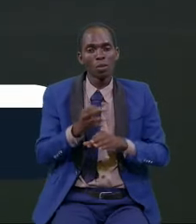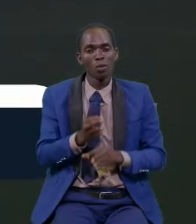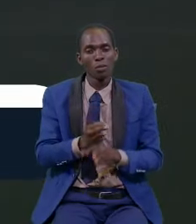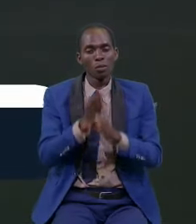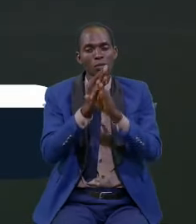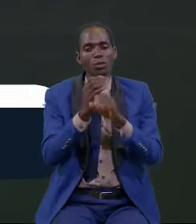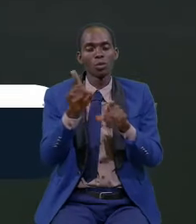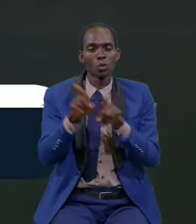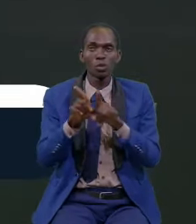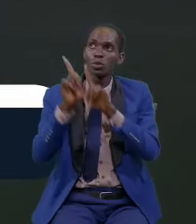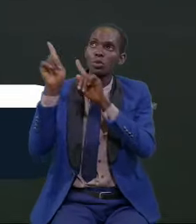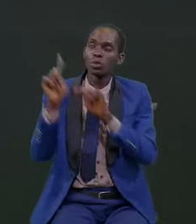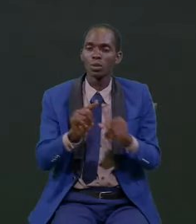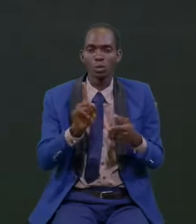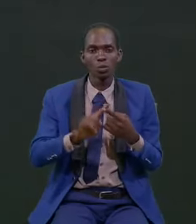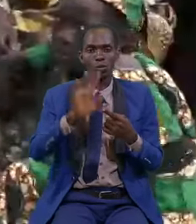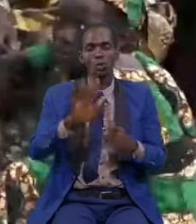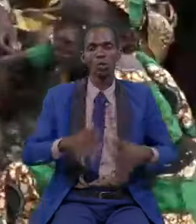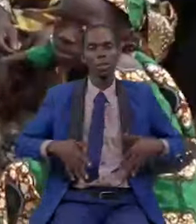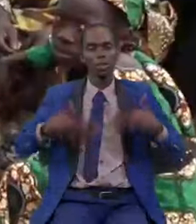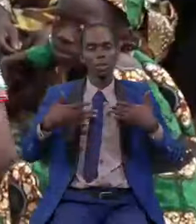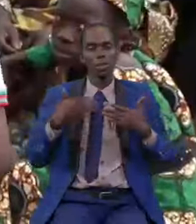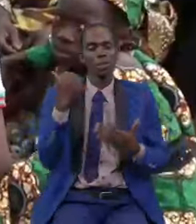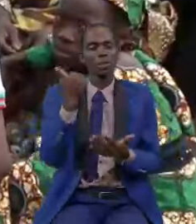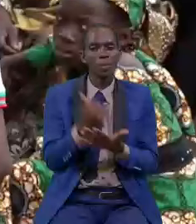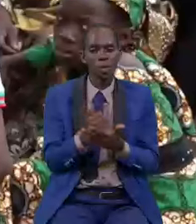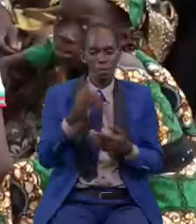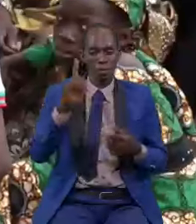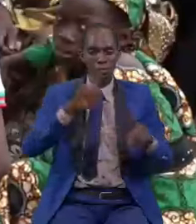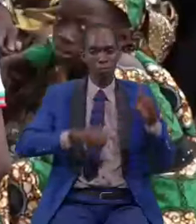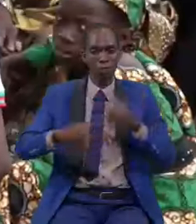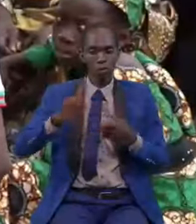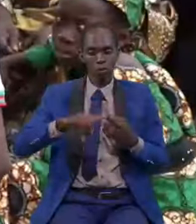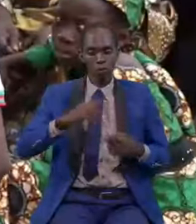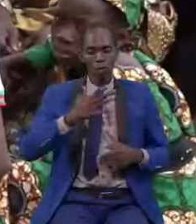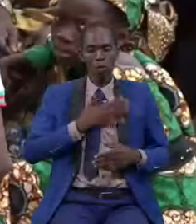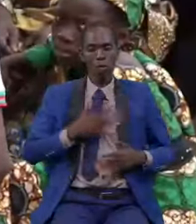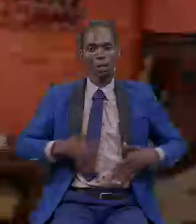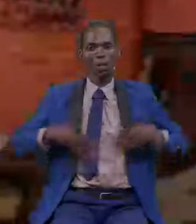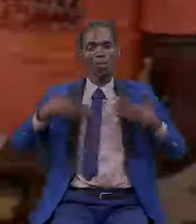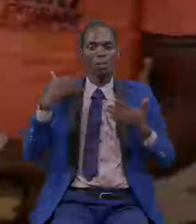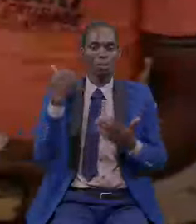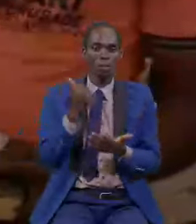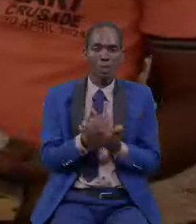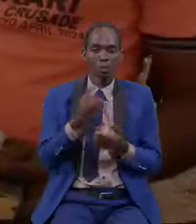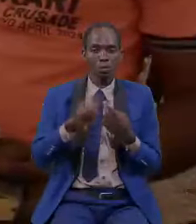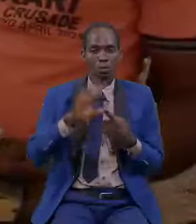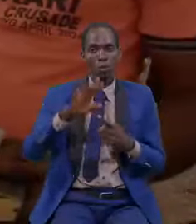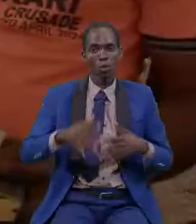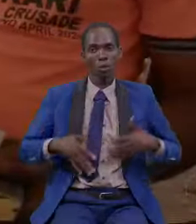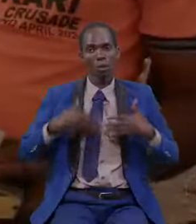life. Into my life. Into your life. Revelation